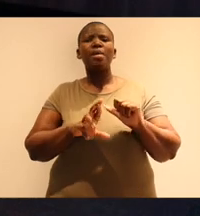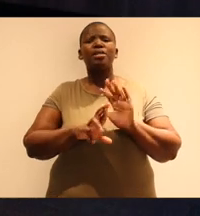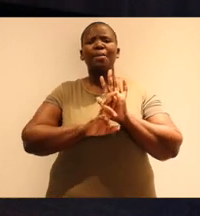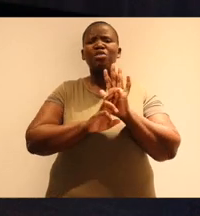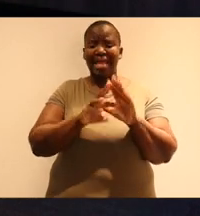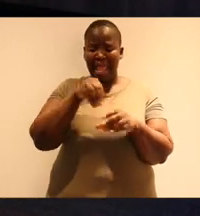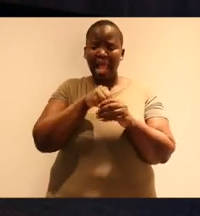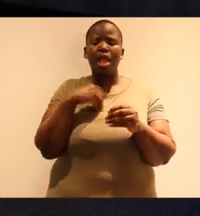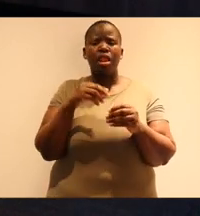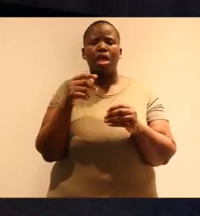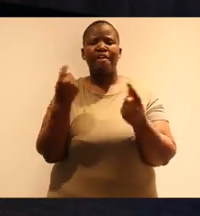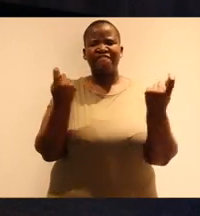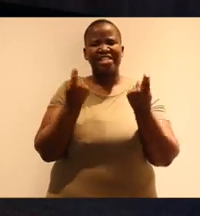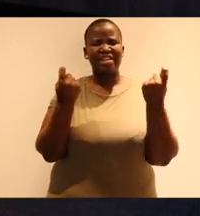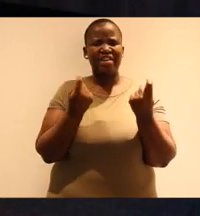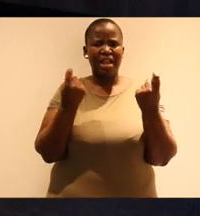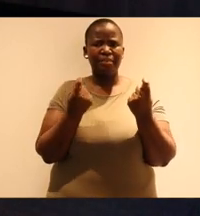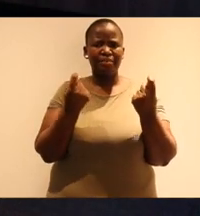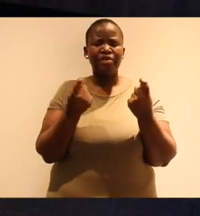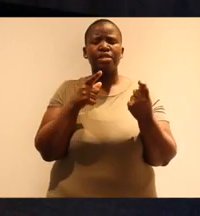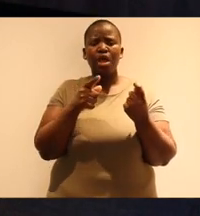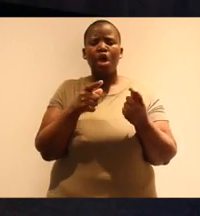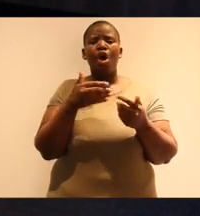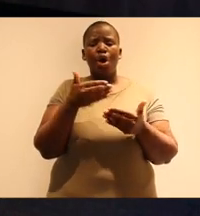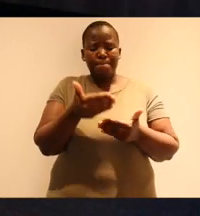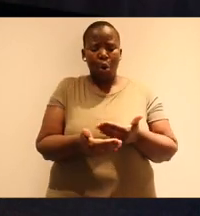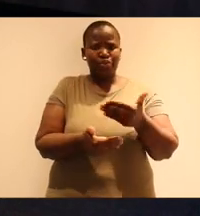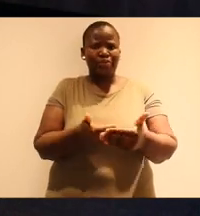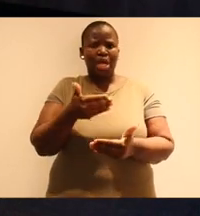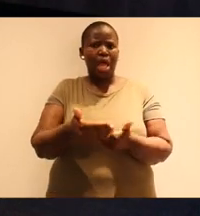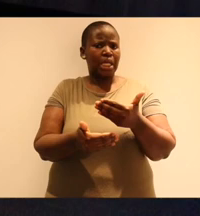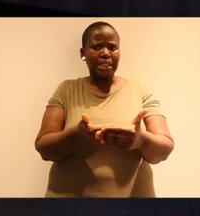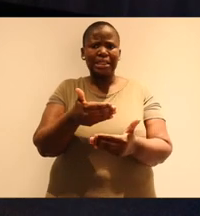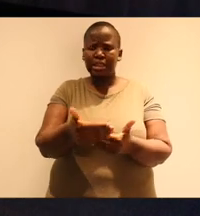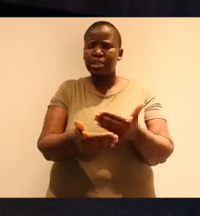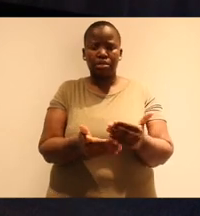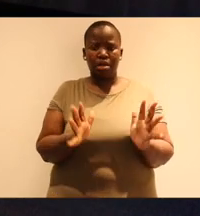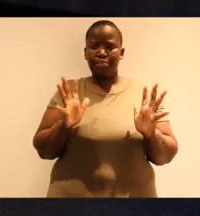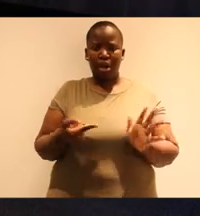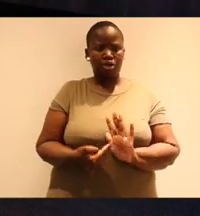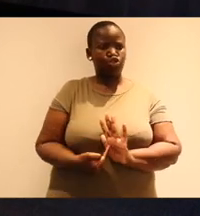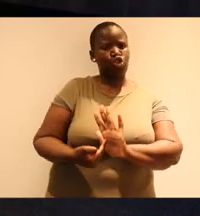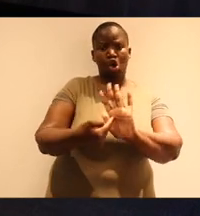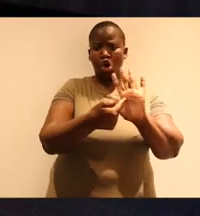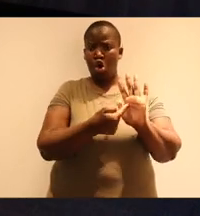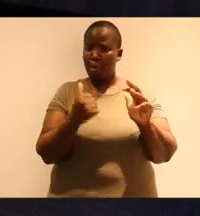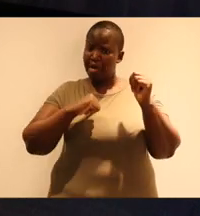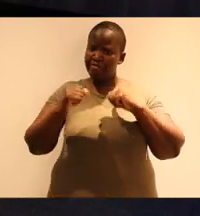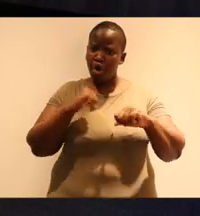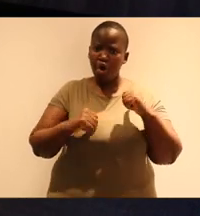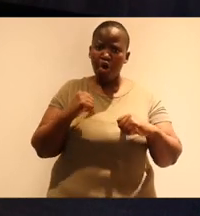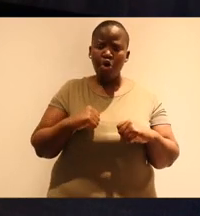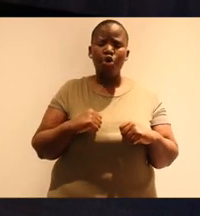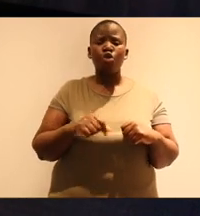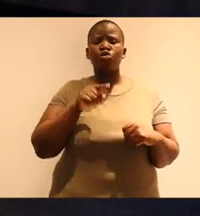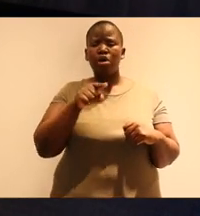festival. There's an entire process that goes beyond presenting these performances, and that entails